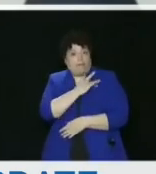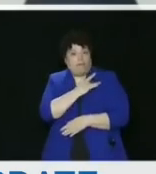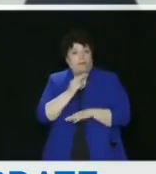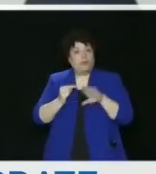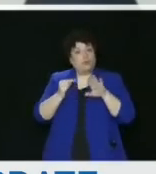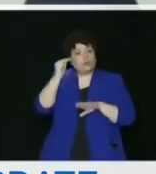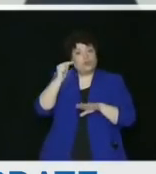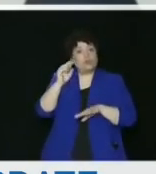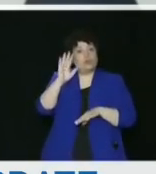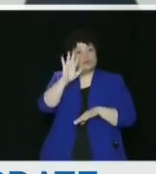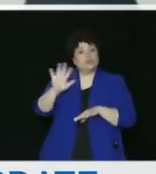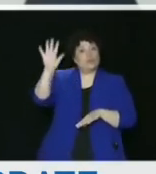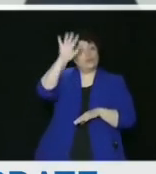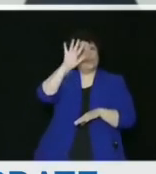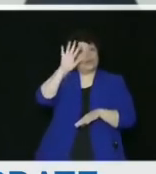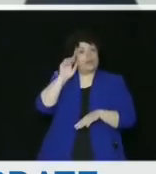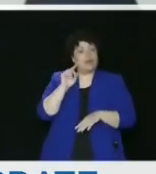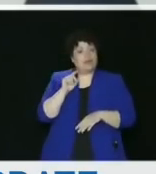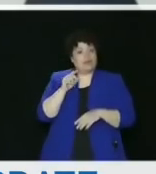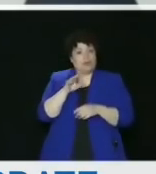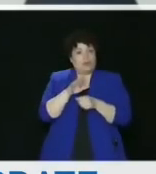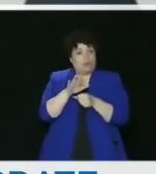territories and at the local